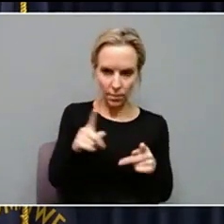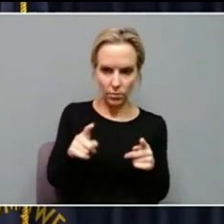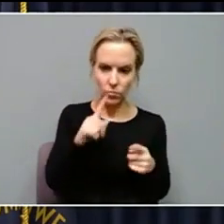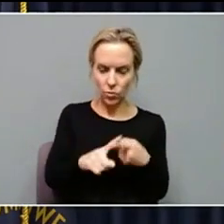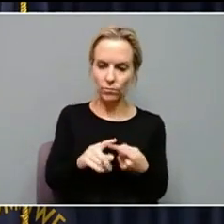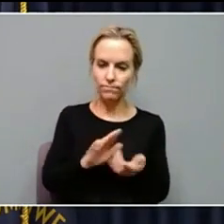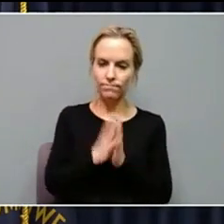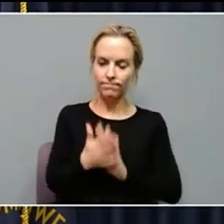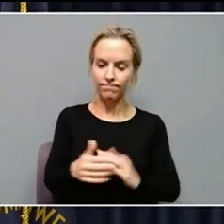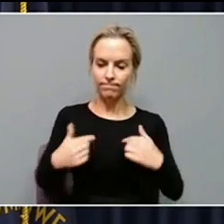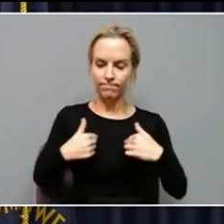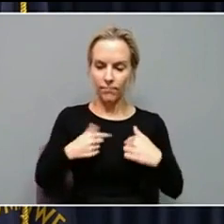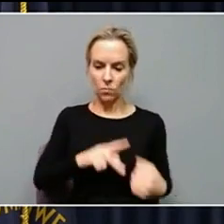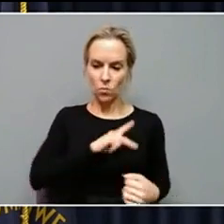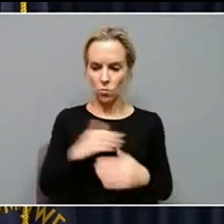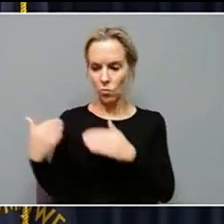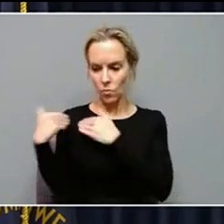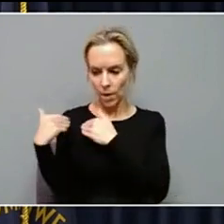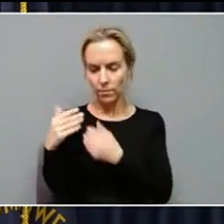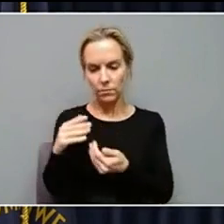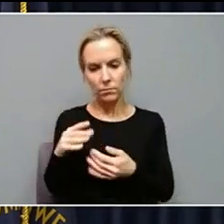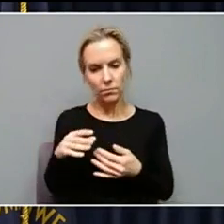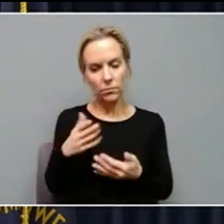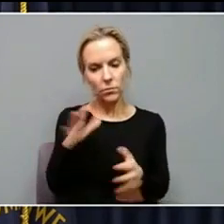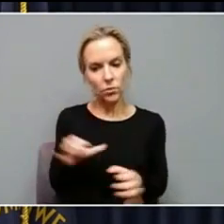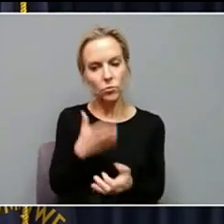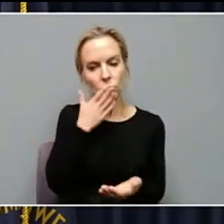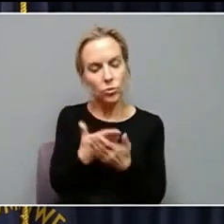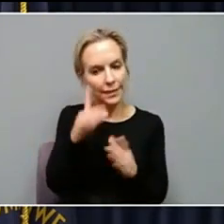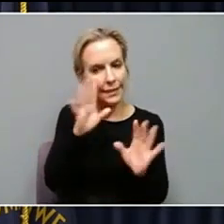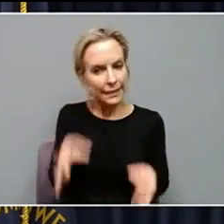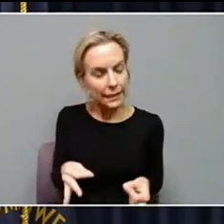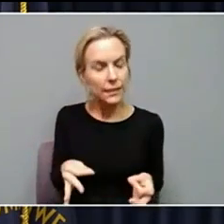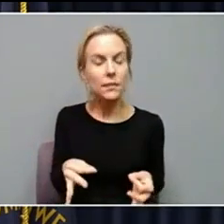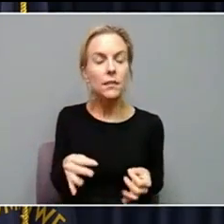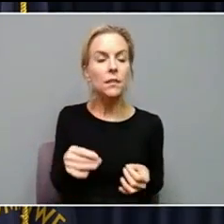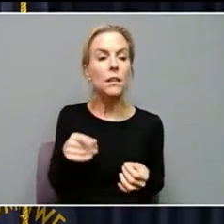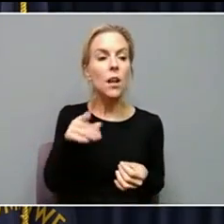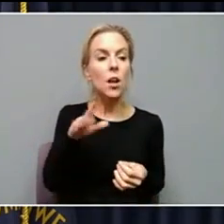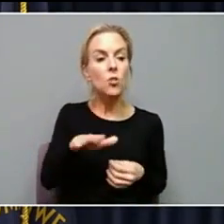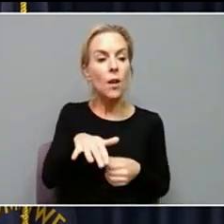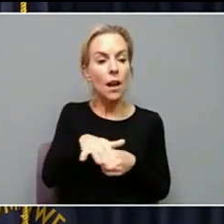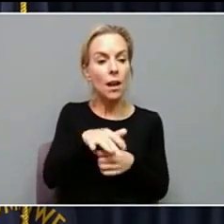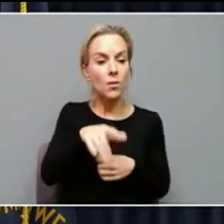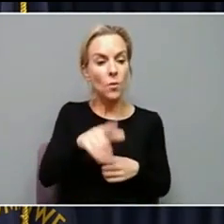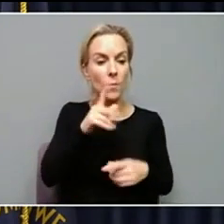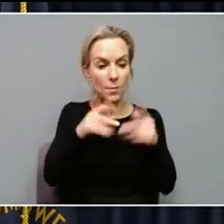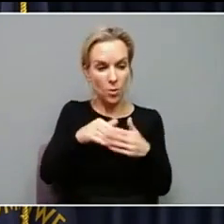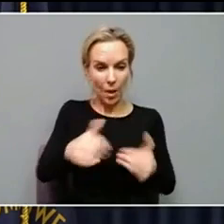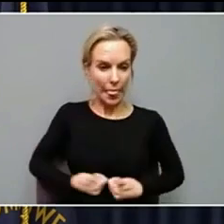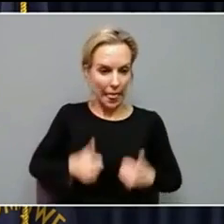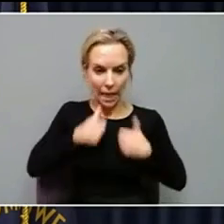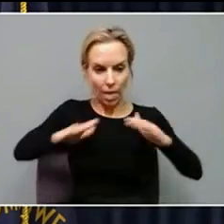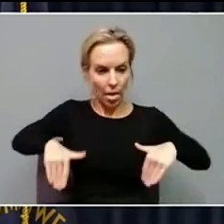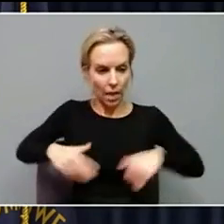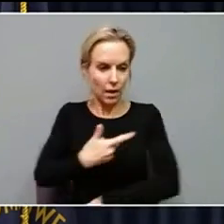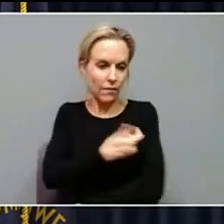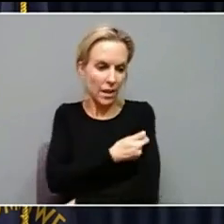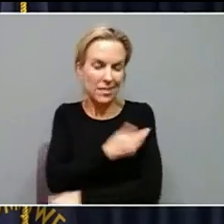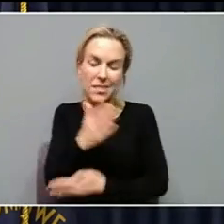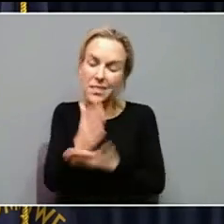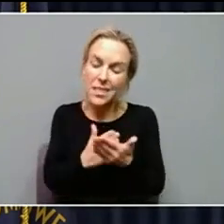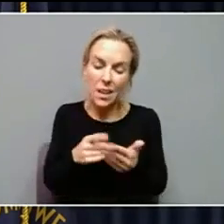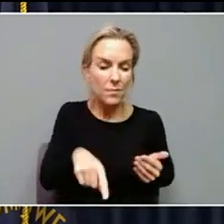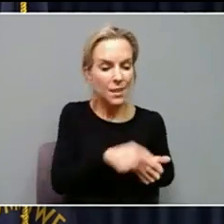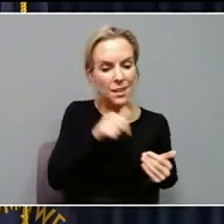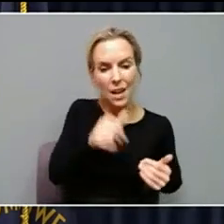responsibility to make good decisions. And remember, if there are unvaccinated people in your life, people that aren't old enough to be vaccinated,